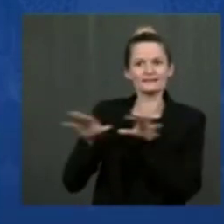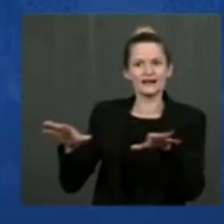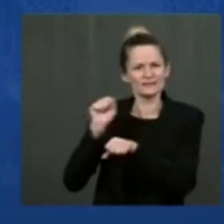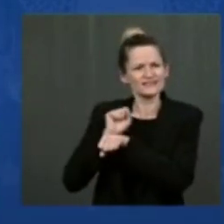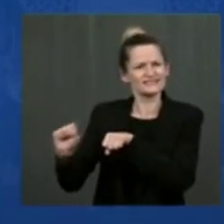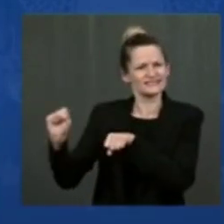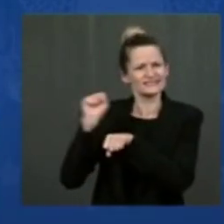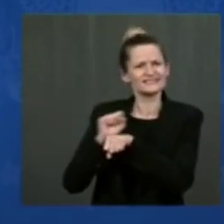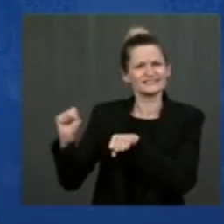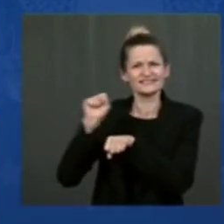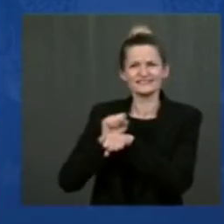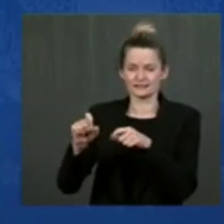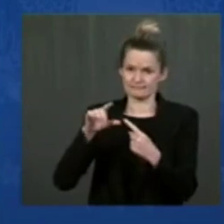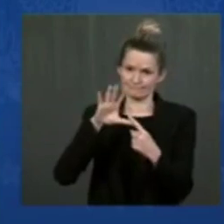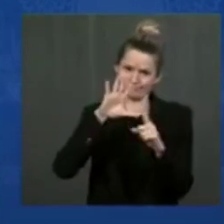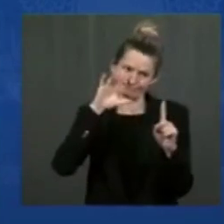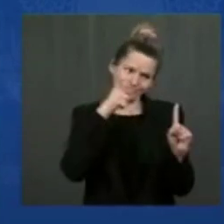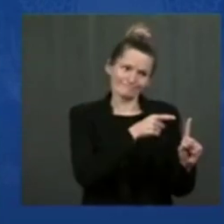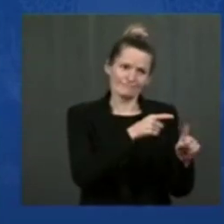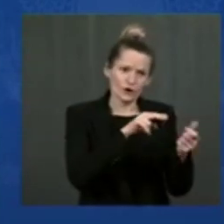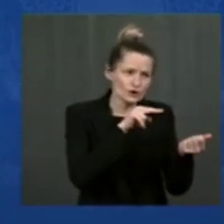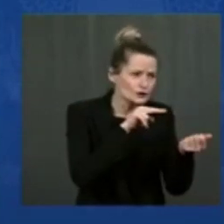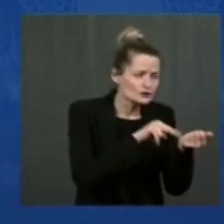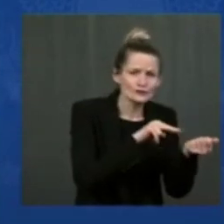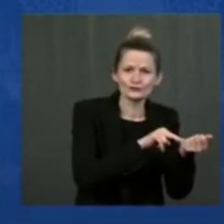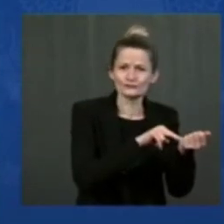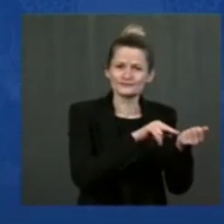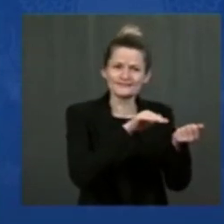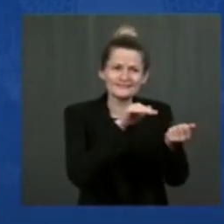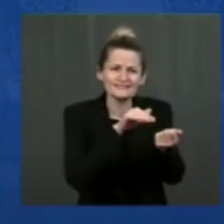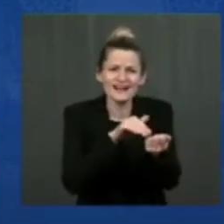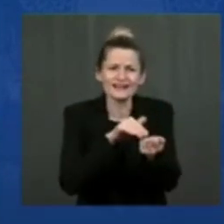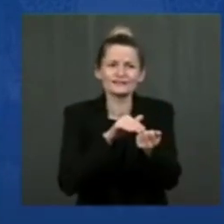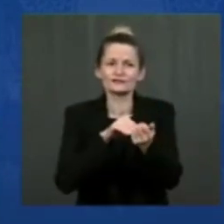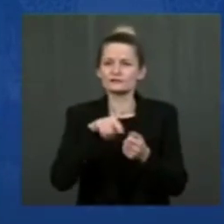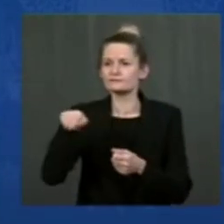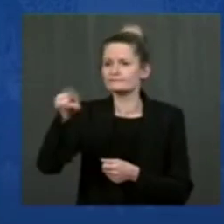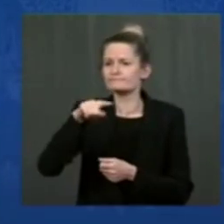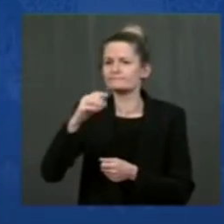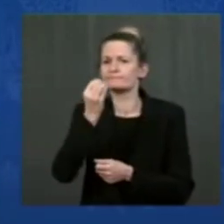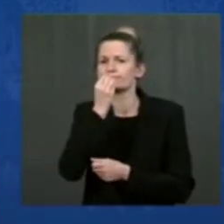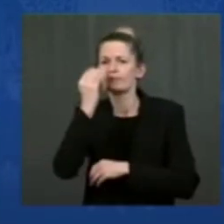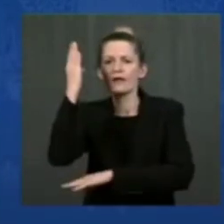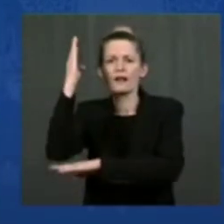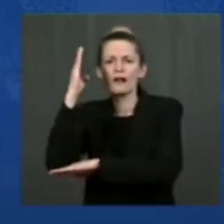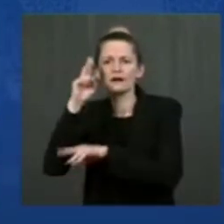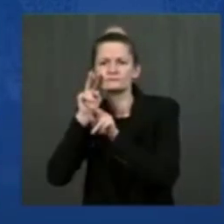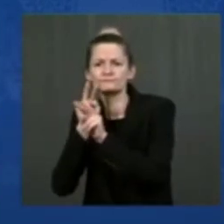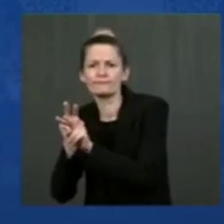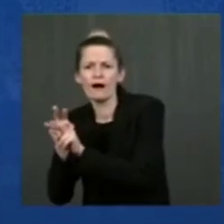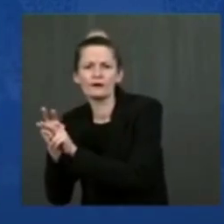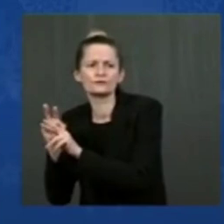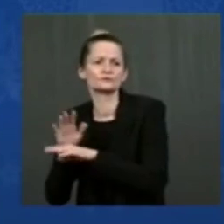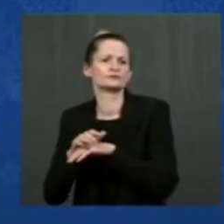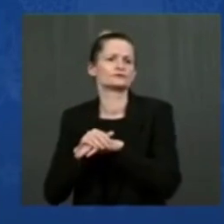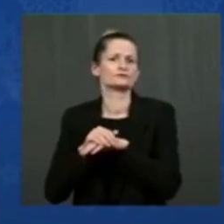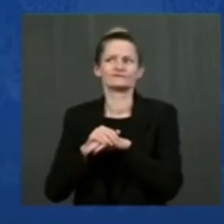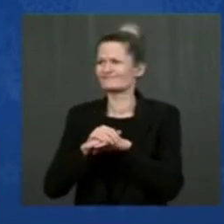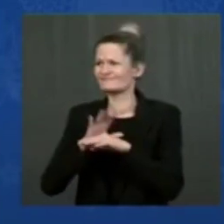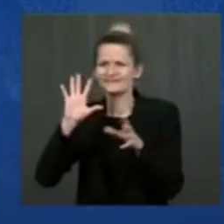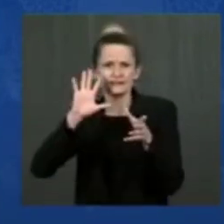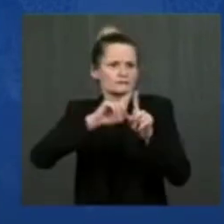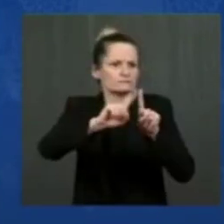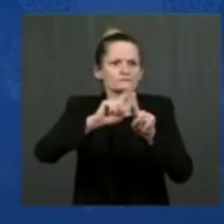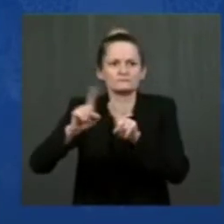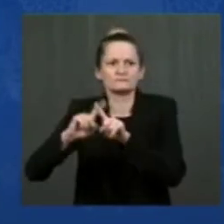responders, our lunch monitors in our schools that went home and gave our kids that weren't going to school lunch every day. Those folks, we depended on them